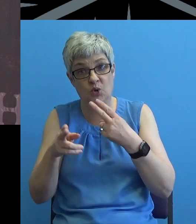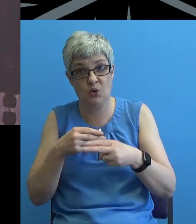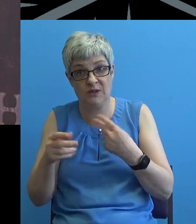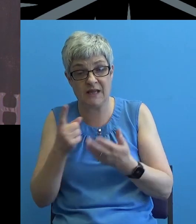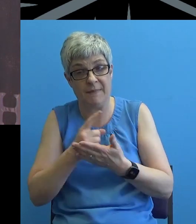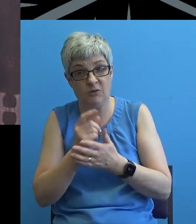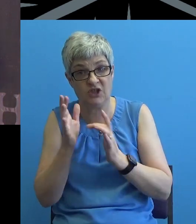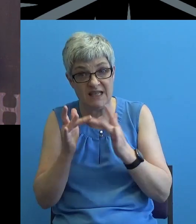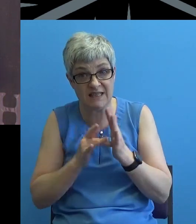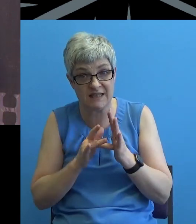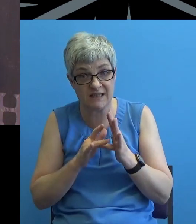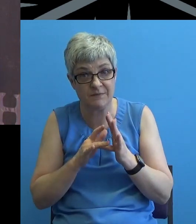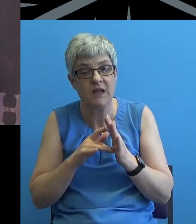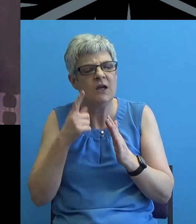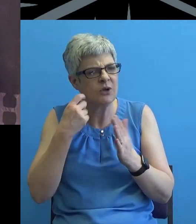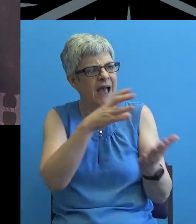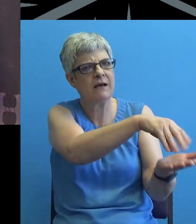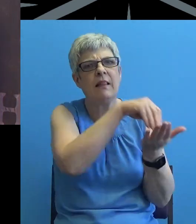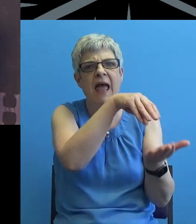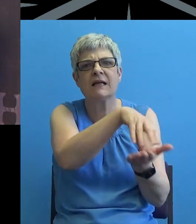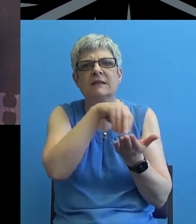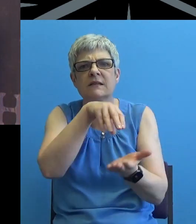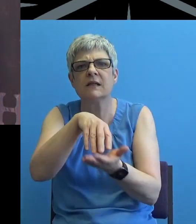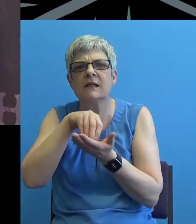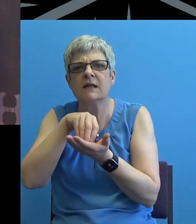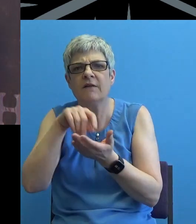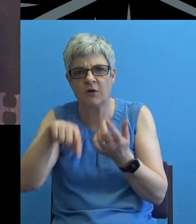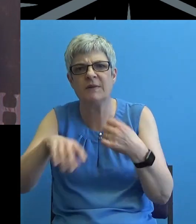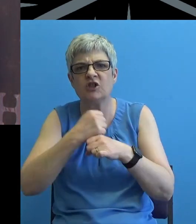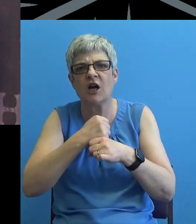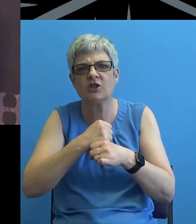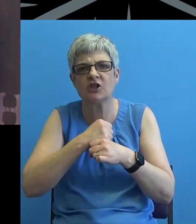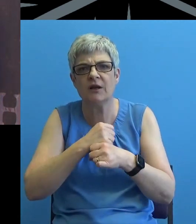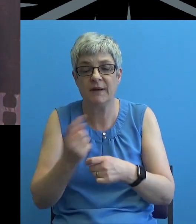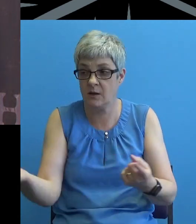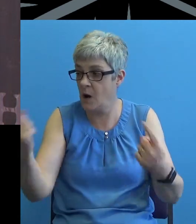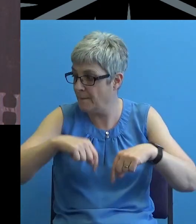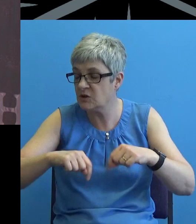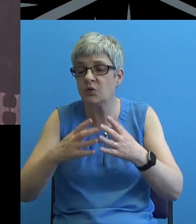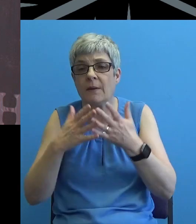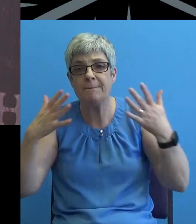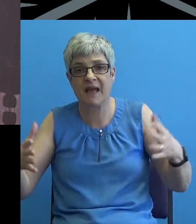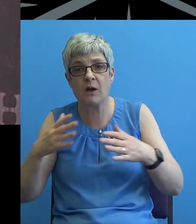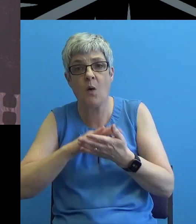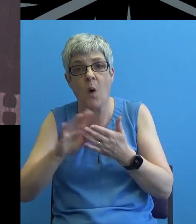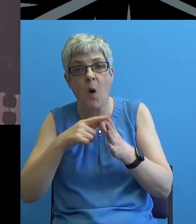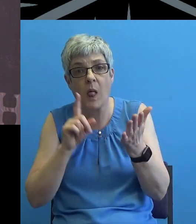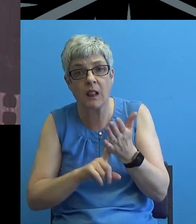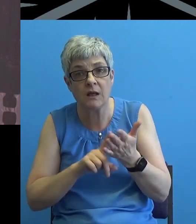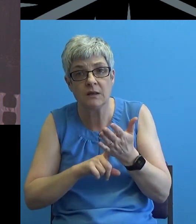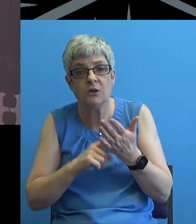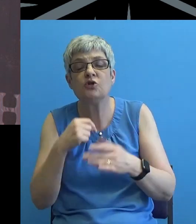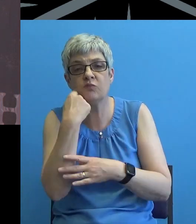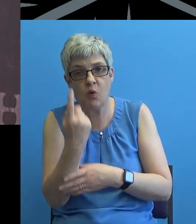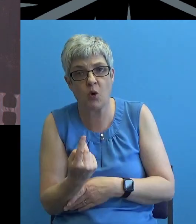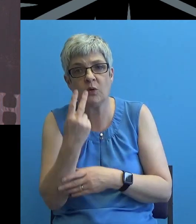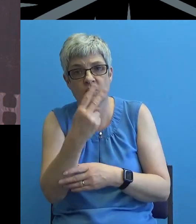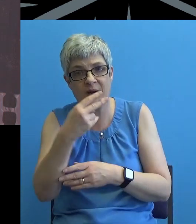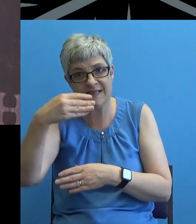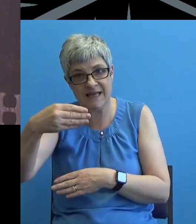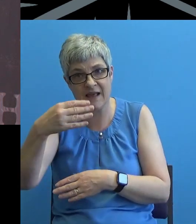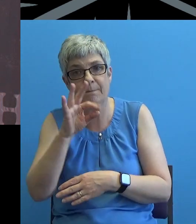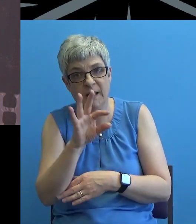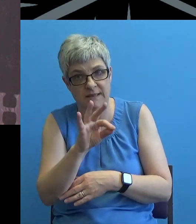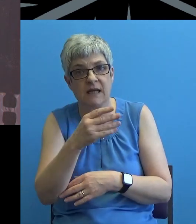Jesus. These can be collected from the church here by coming to the large hall door. Tomorrow, the